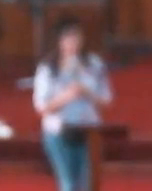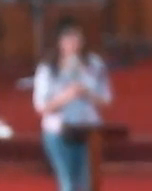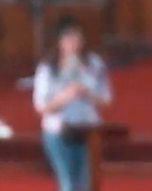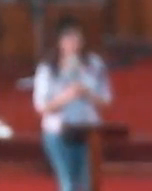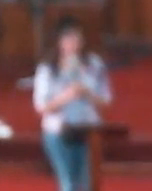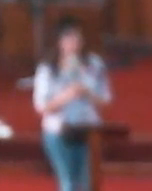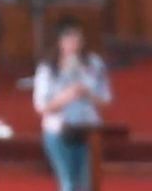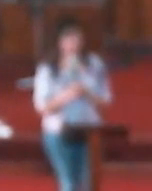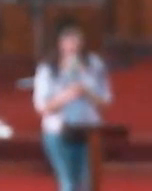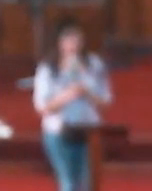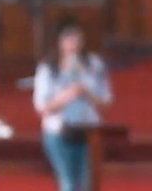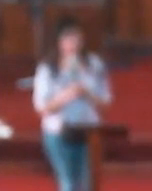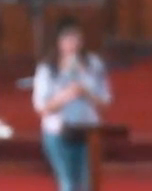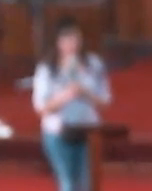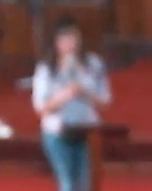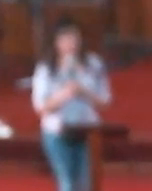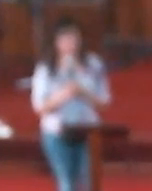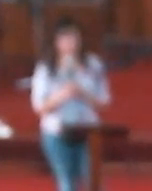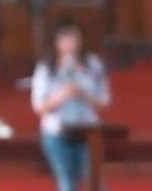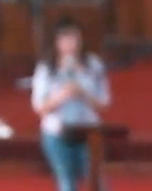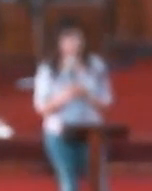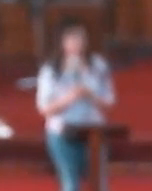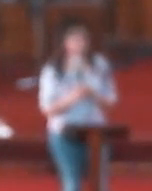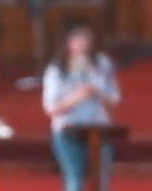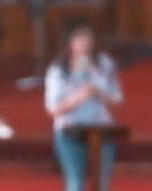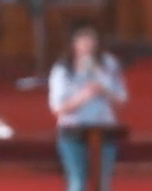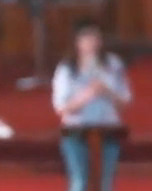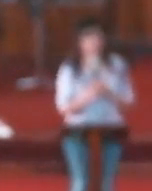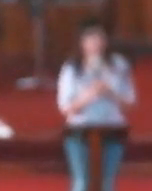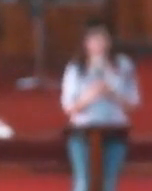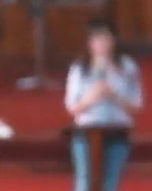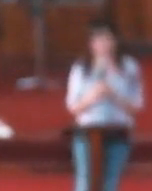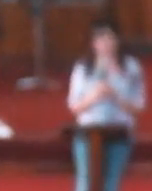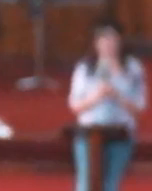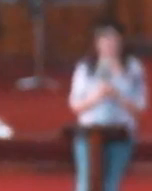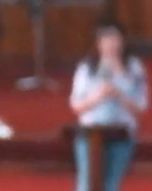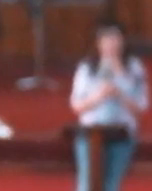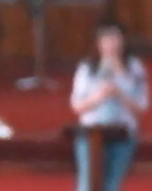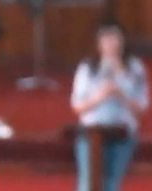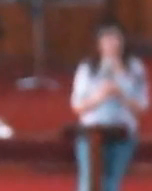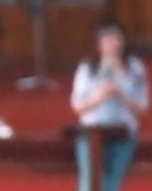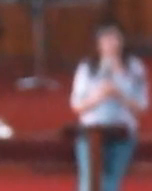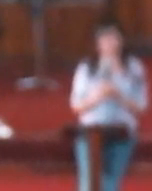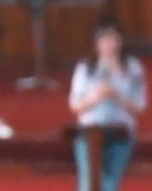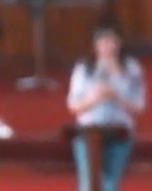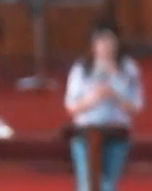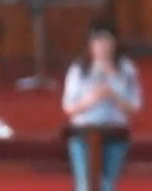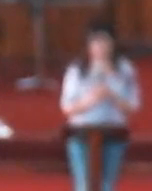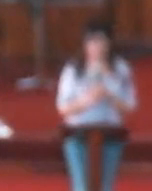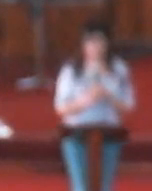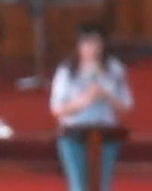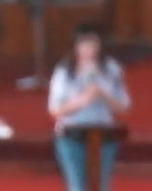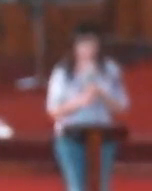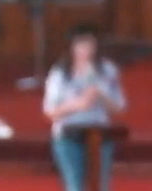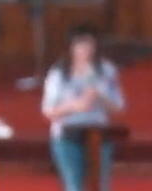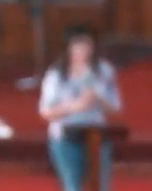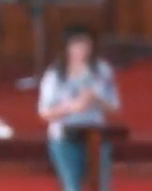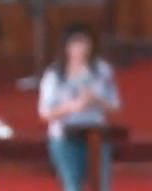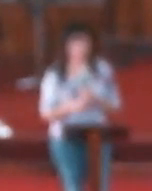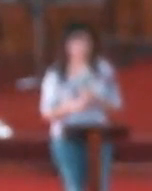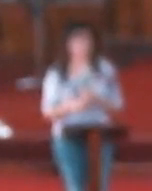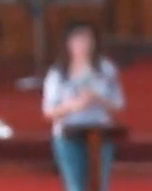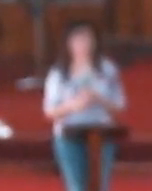camino a Jerusalén con sus discípulos. Marcos 8. In Mark 8, Jesus was on the way with his disciples to Jerusalem. Y